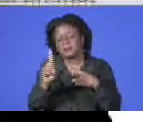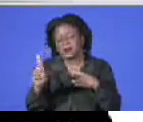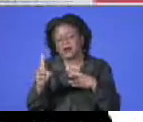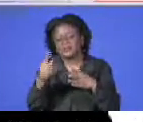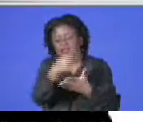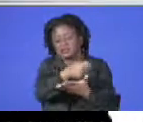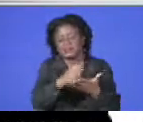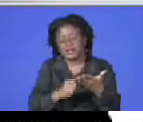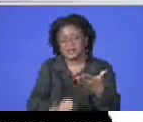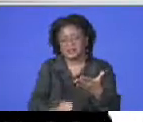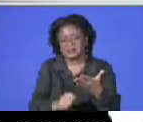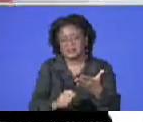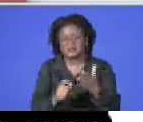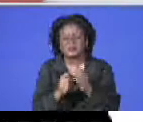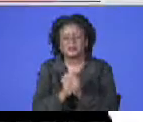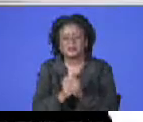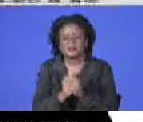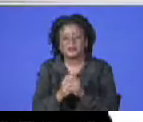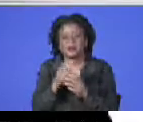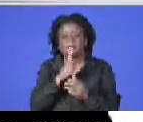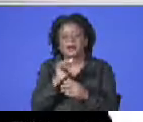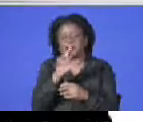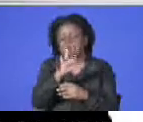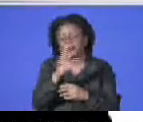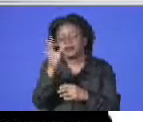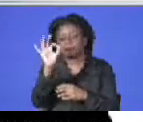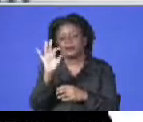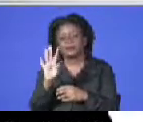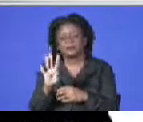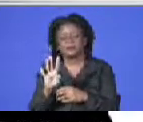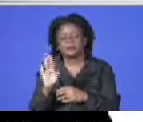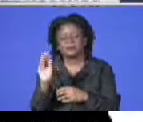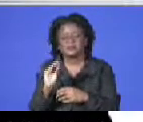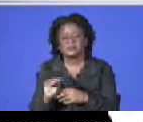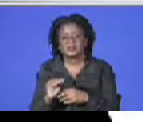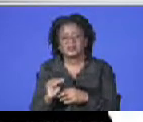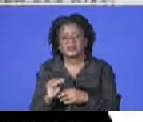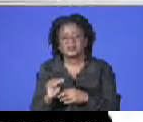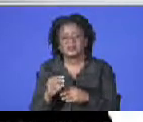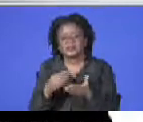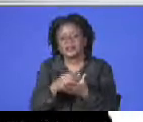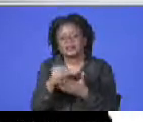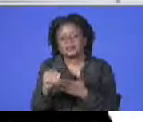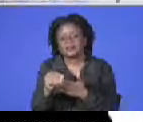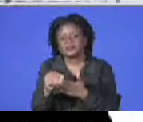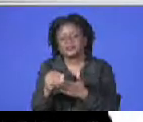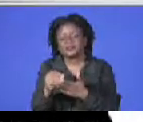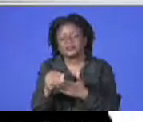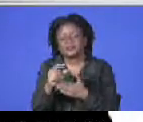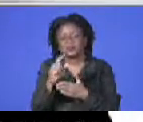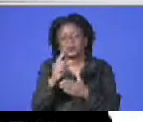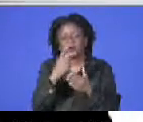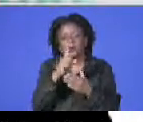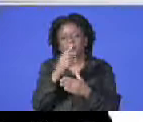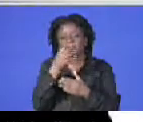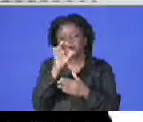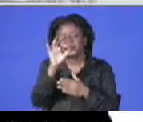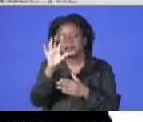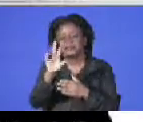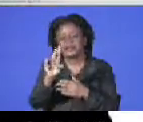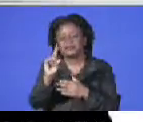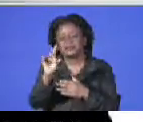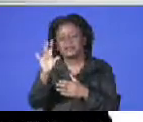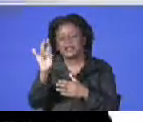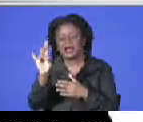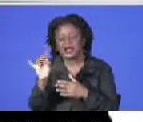or 5.4%. Total expenditure also grew by $179.4 million. The government